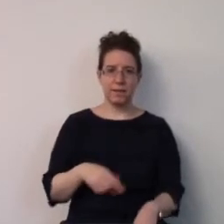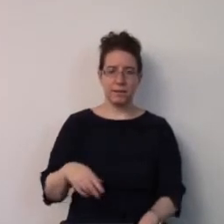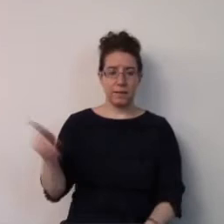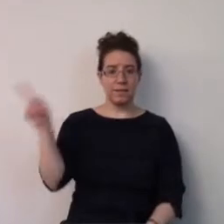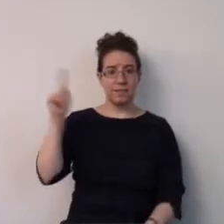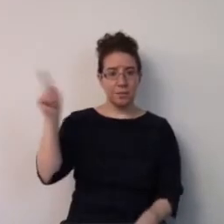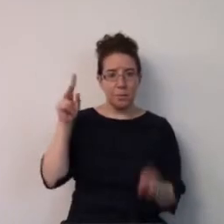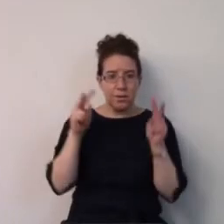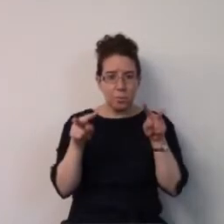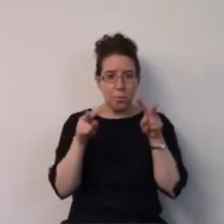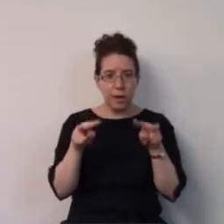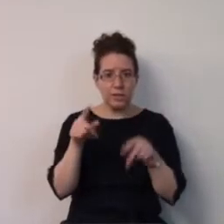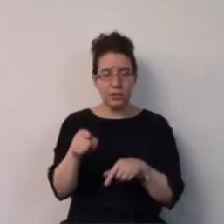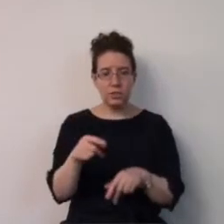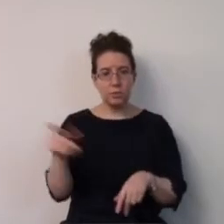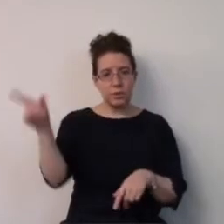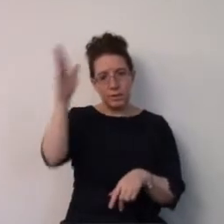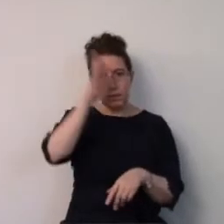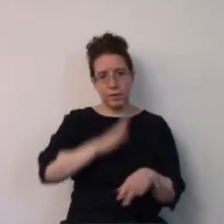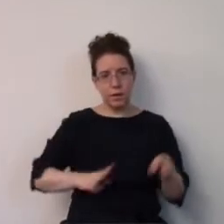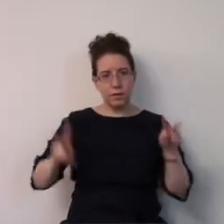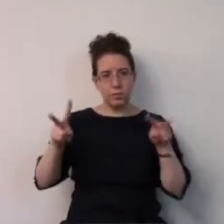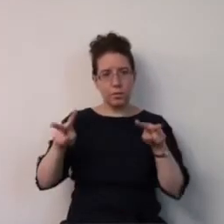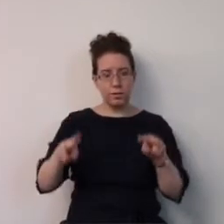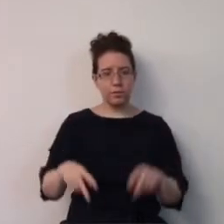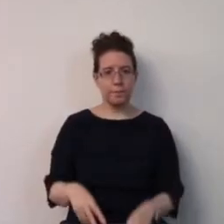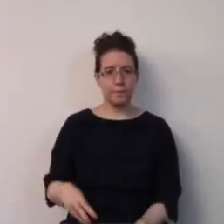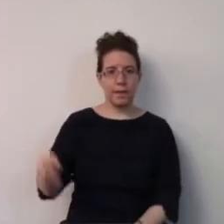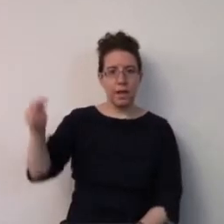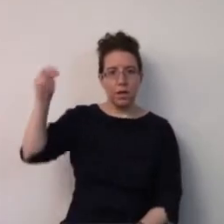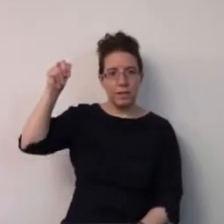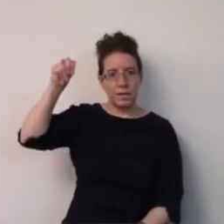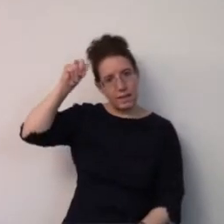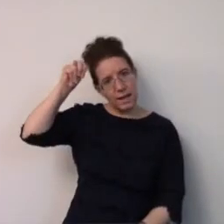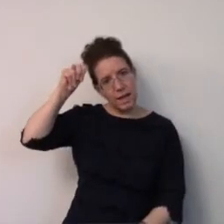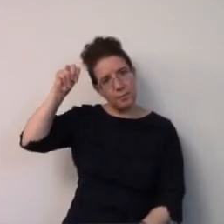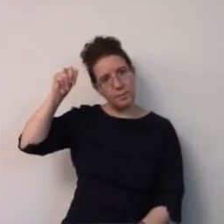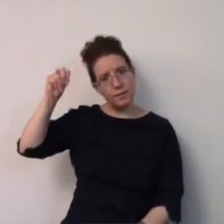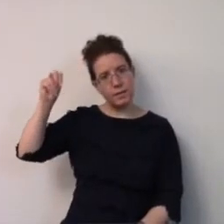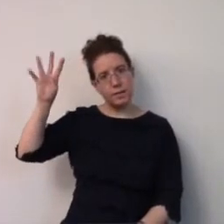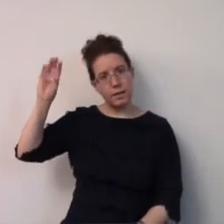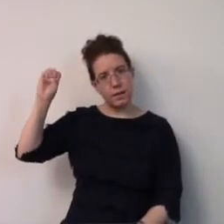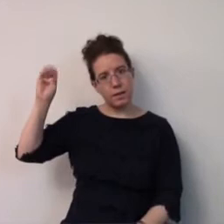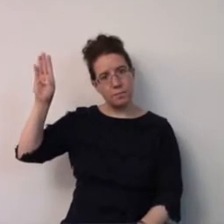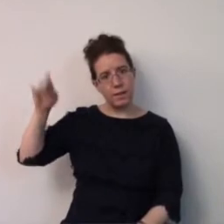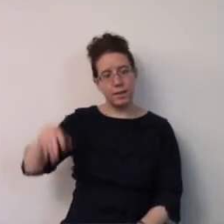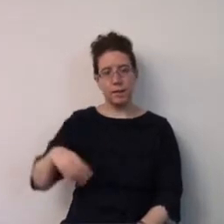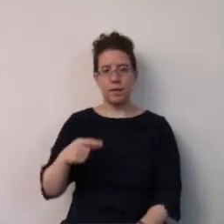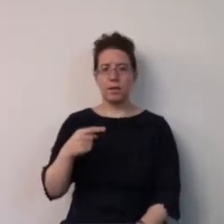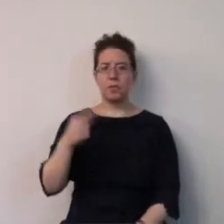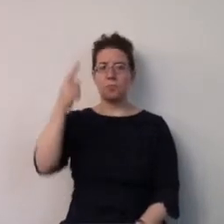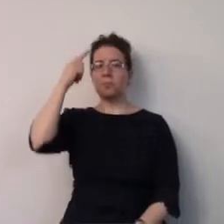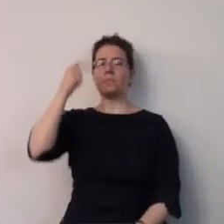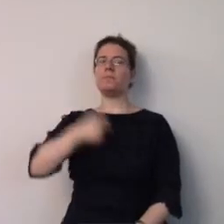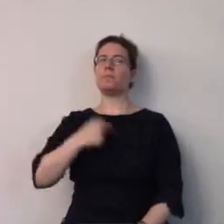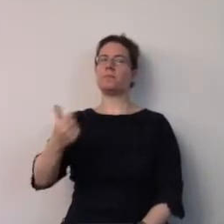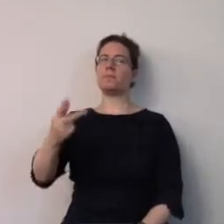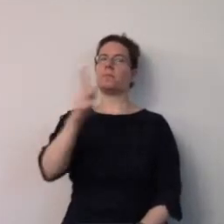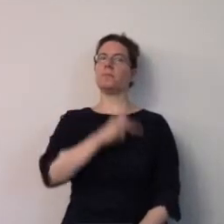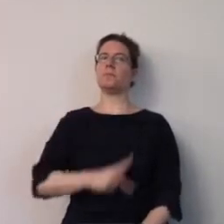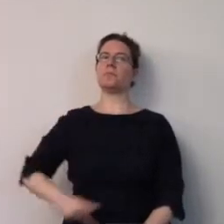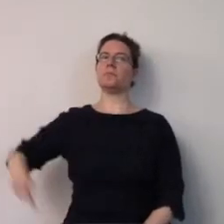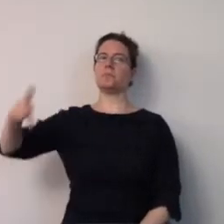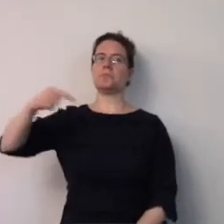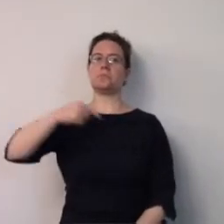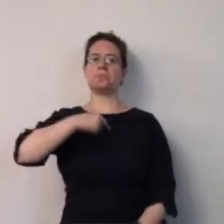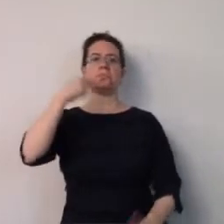Daniel saw in a vision. I saw in a vision of my head upon my bed, and behold, a watcher and a holy one came down from heaven, even a